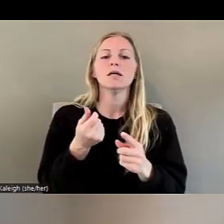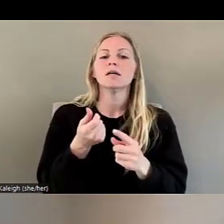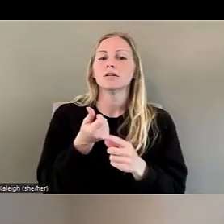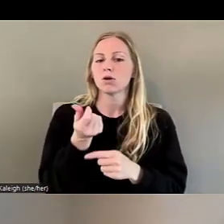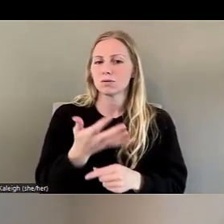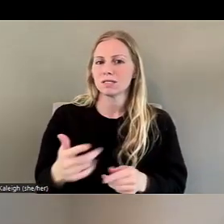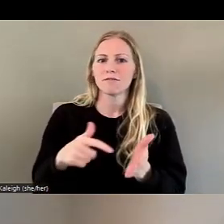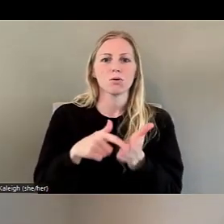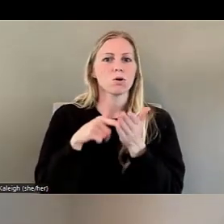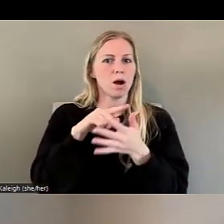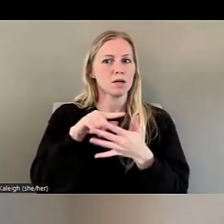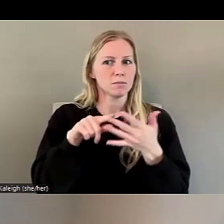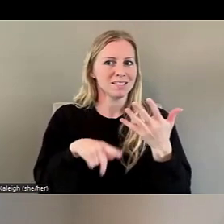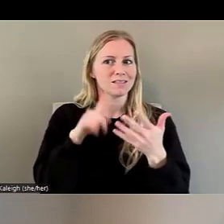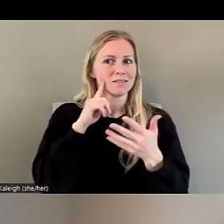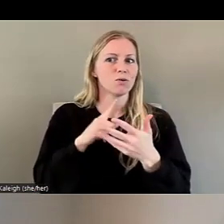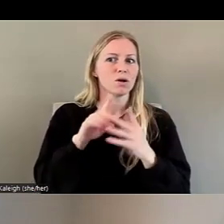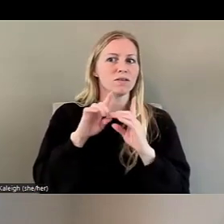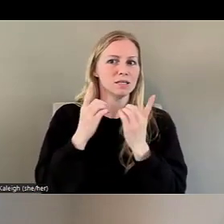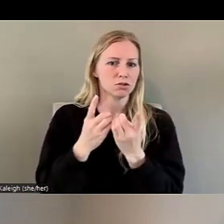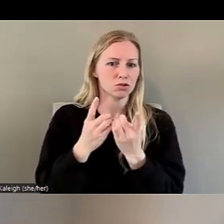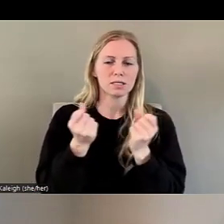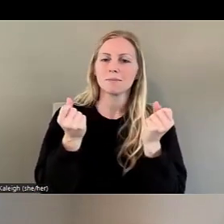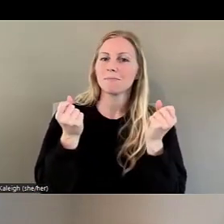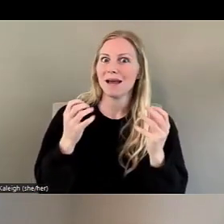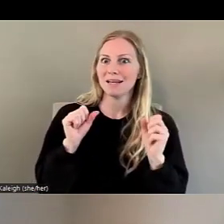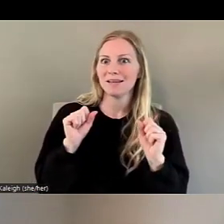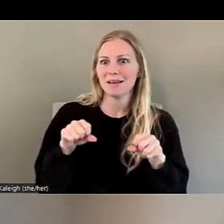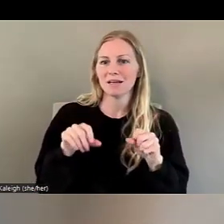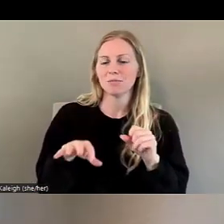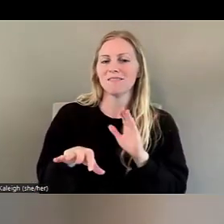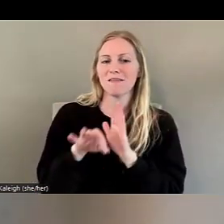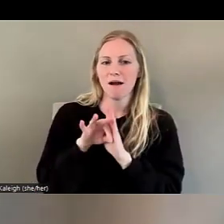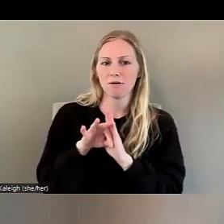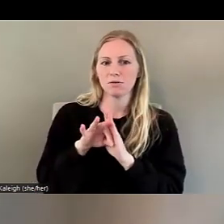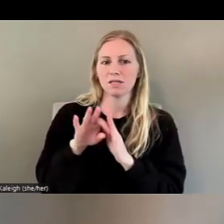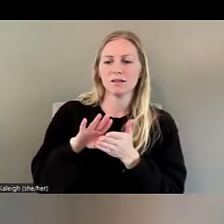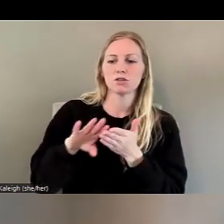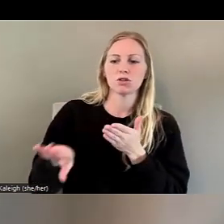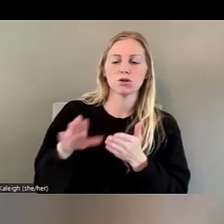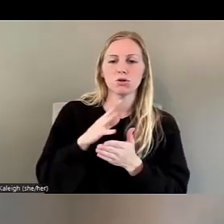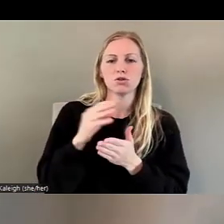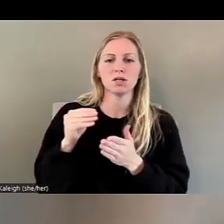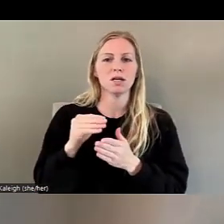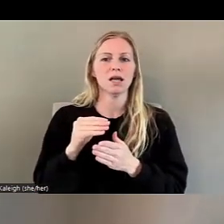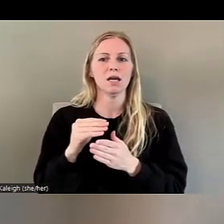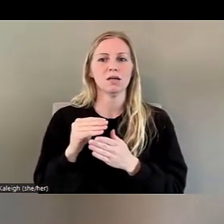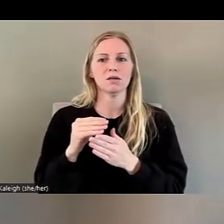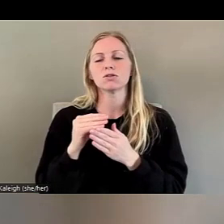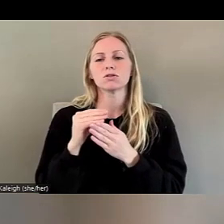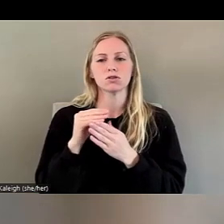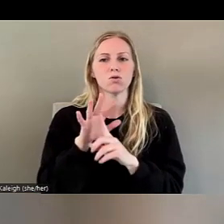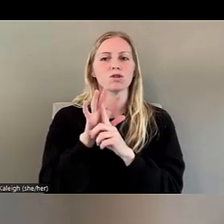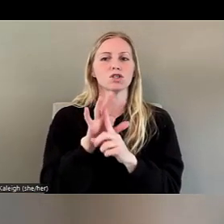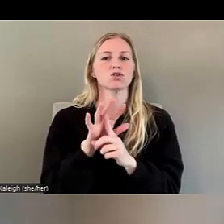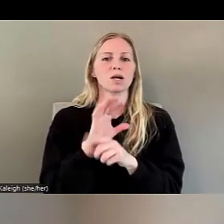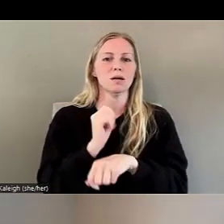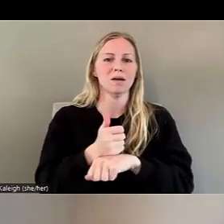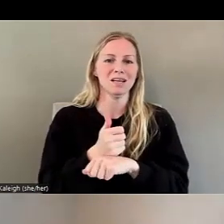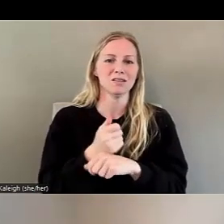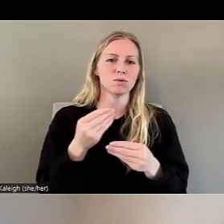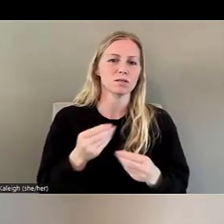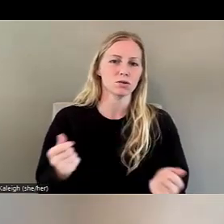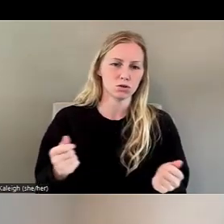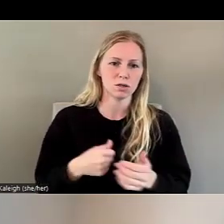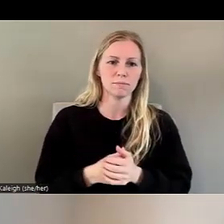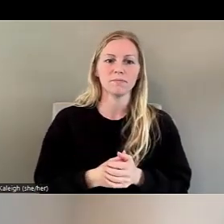the district, many of which can be found in many of our seclusion and restraint-based resolutions. The first